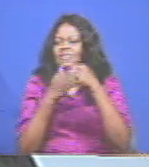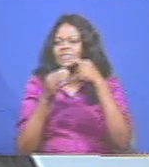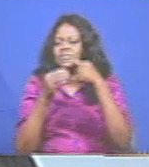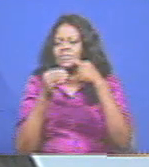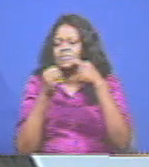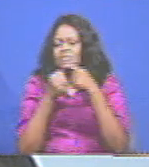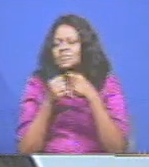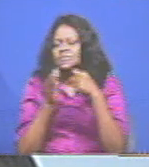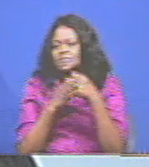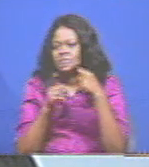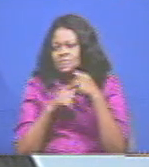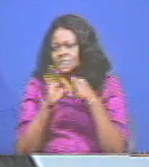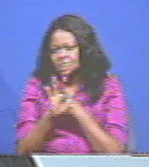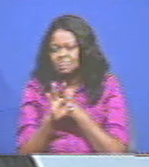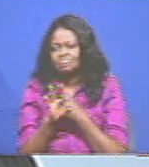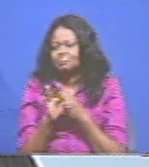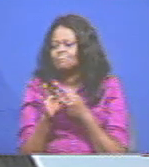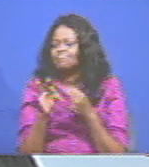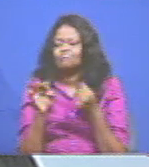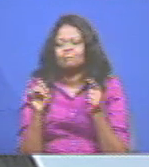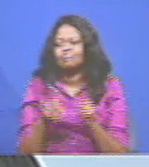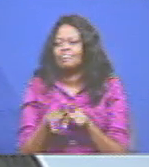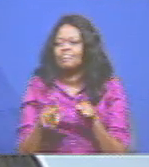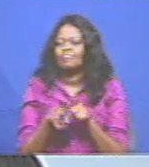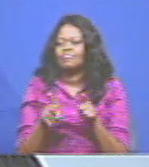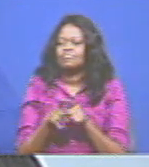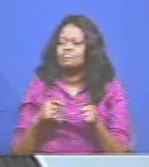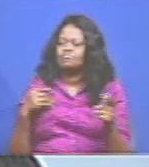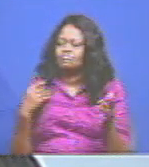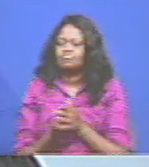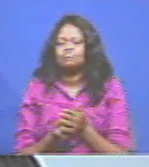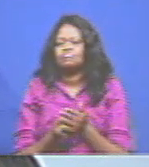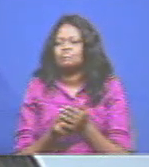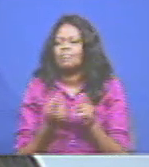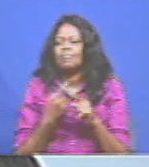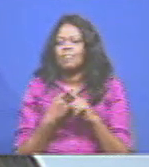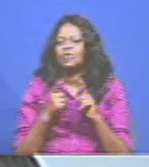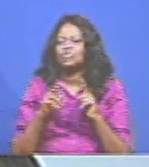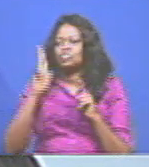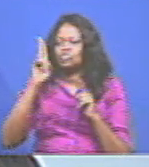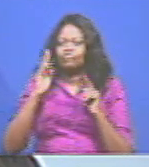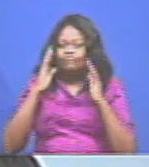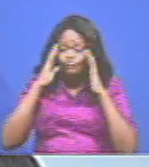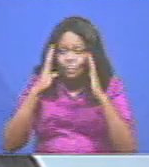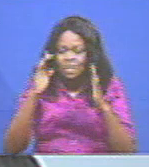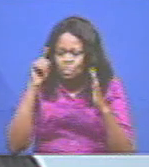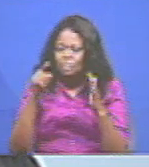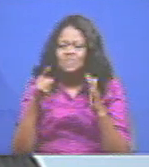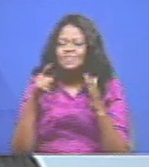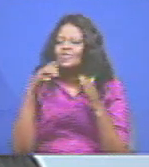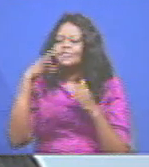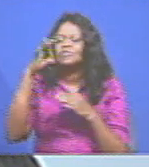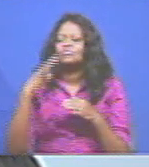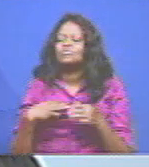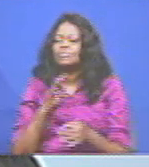all these factors, then, you know, Uhuru is more focused on the legacy. Yes, indeed. Then the other guys are,